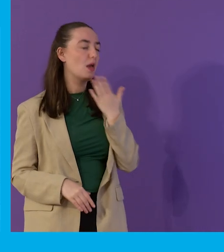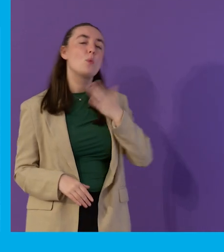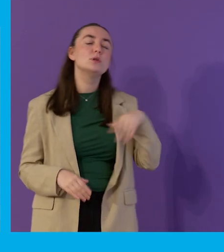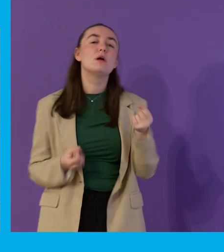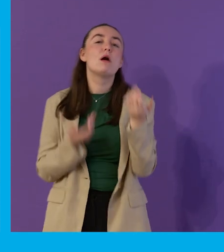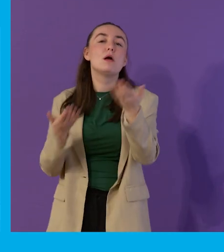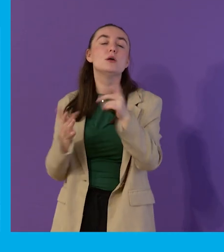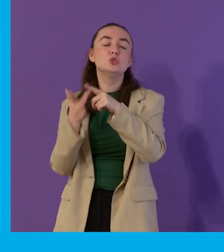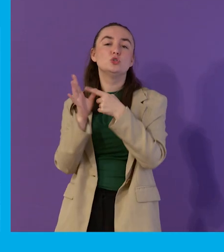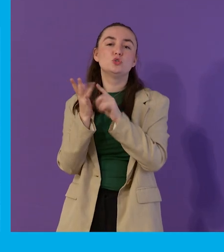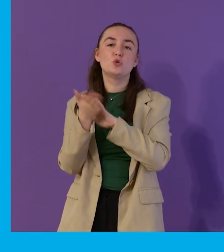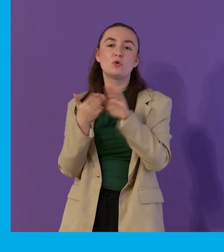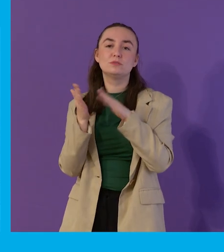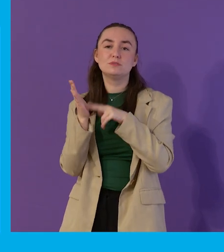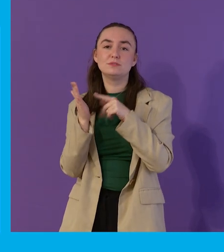in.